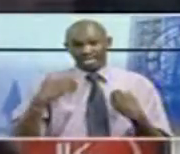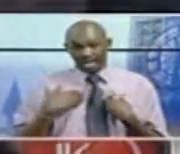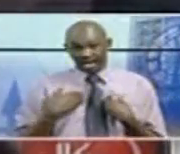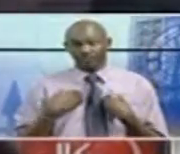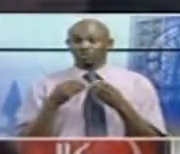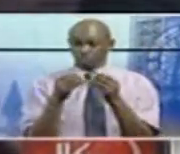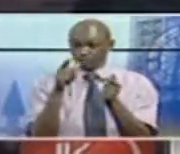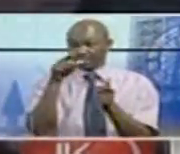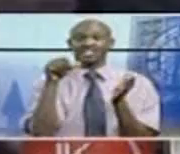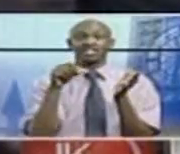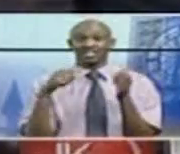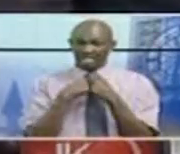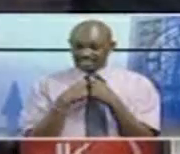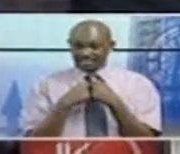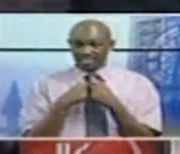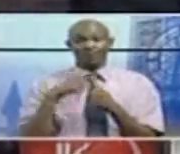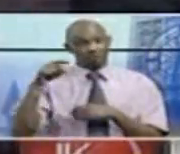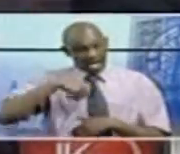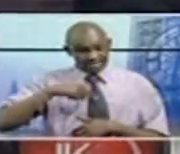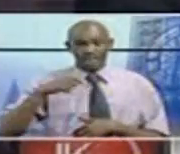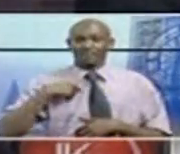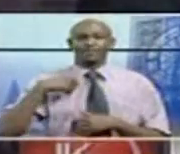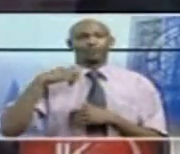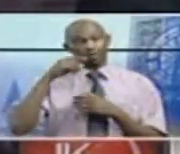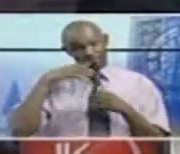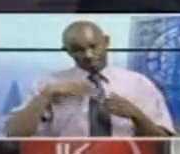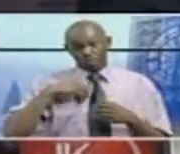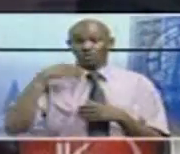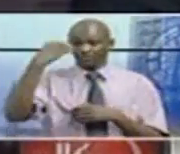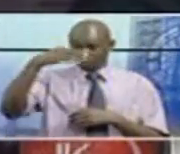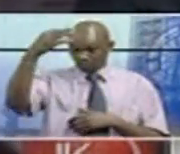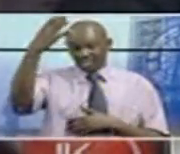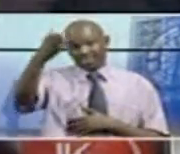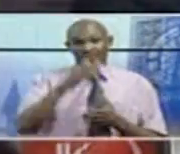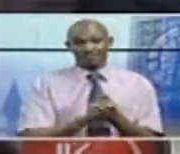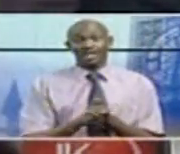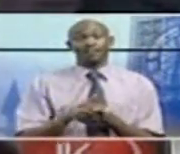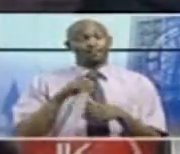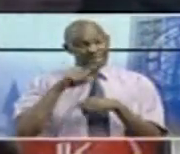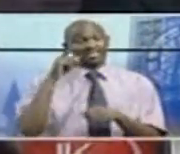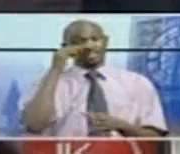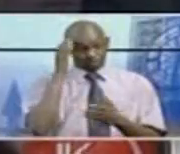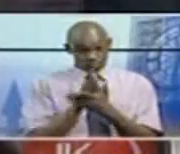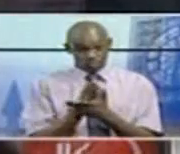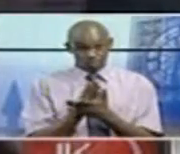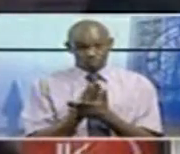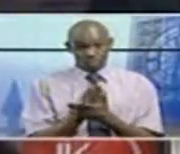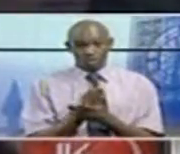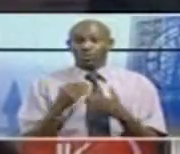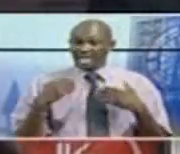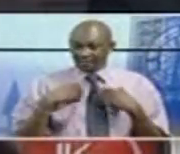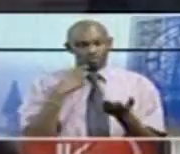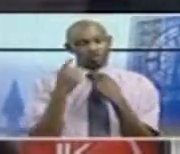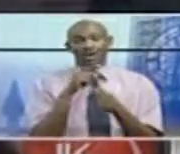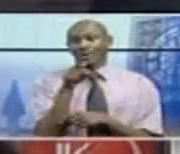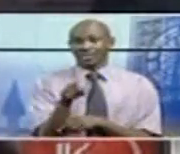have to solve these challenges, not just for us, but for those who will come after us. But at the end of the day, at least we're